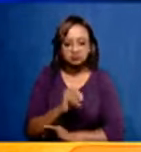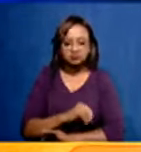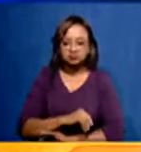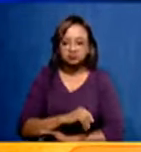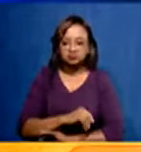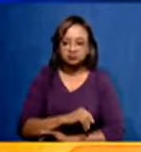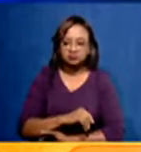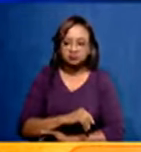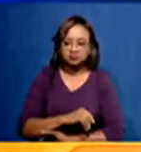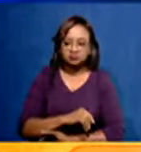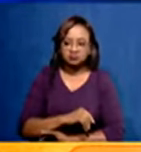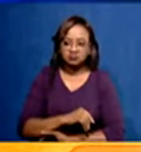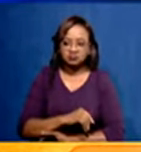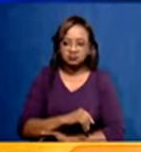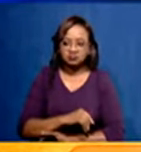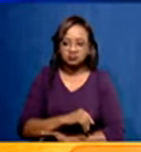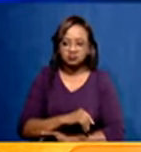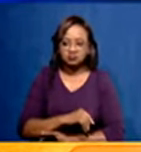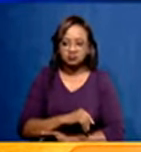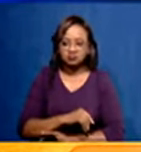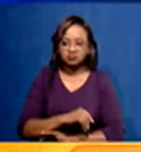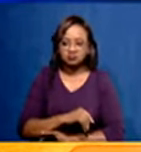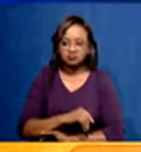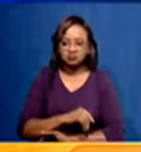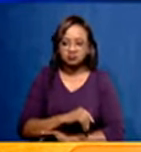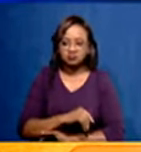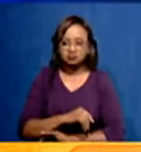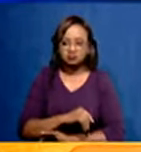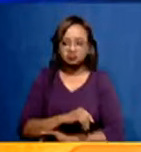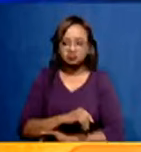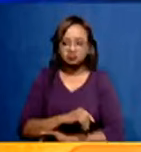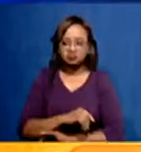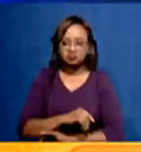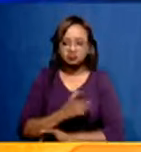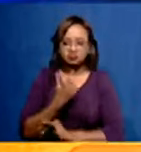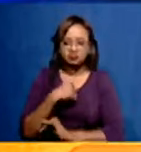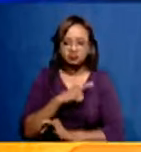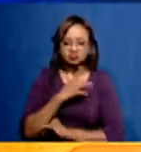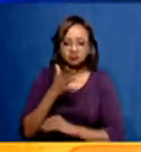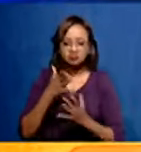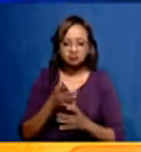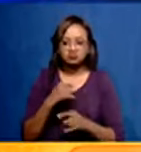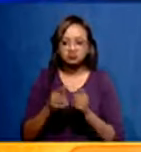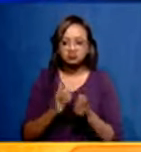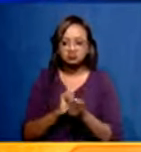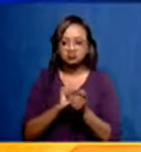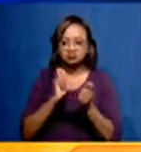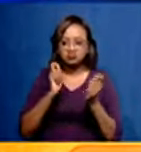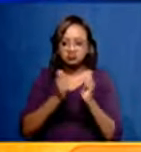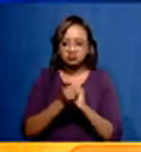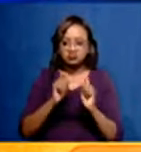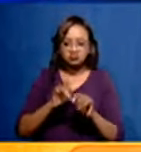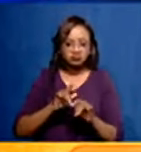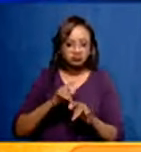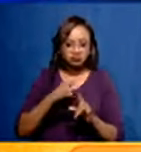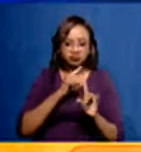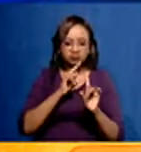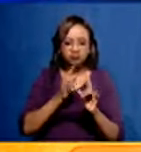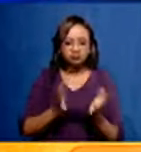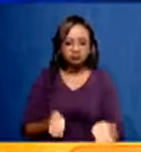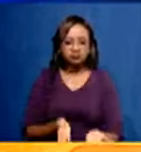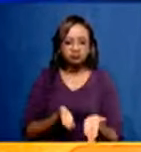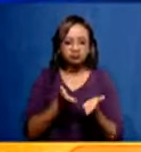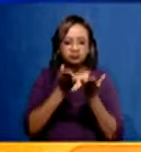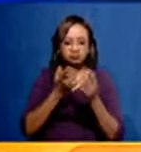where the Star Trek comparison comes in. We're now at a vision, at a transmission, we're going to different places. We want to become,